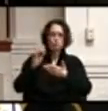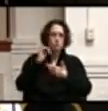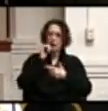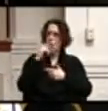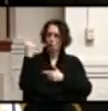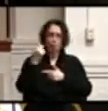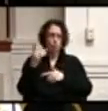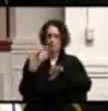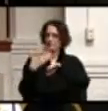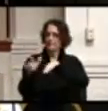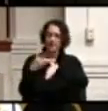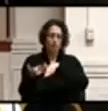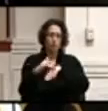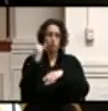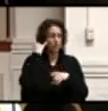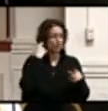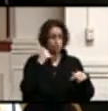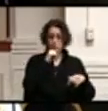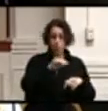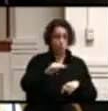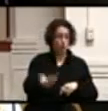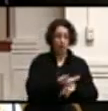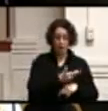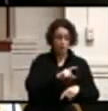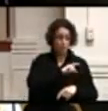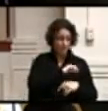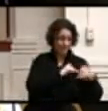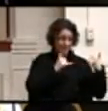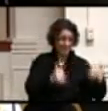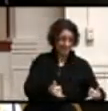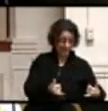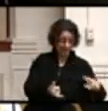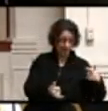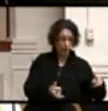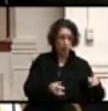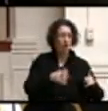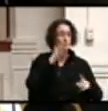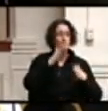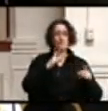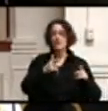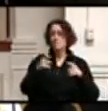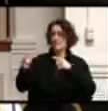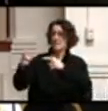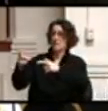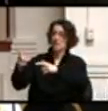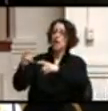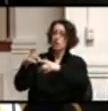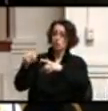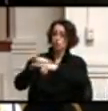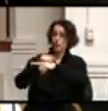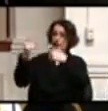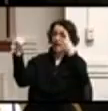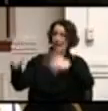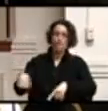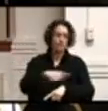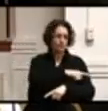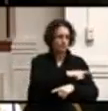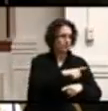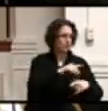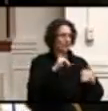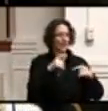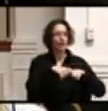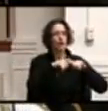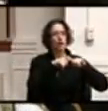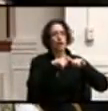back almost a full year to get someone into a school. We're down that position for a long extended period of time. And staffing